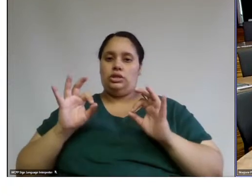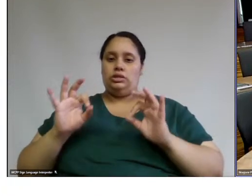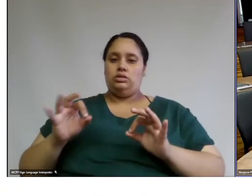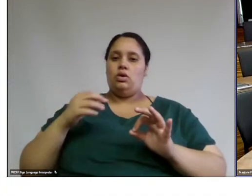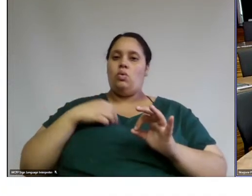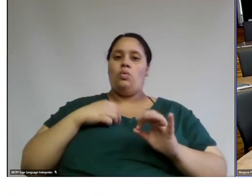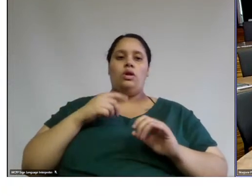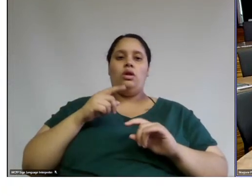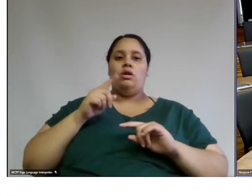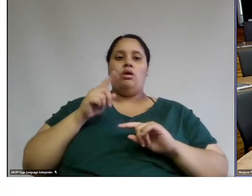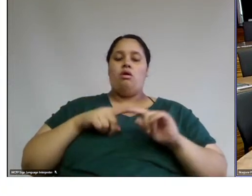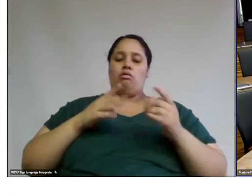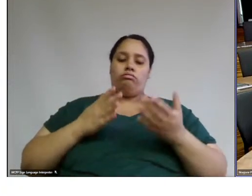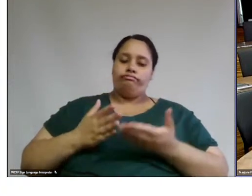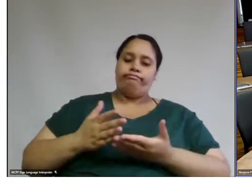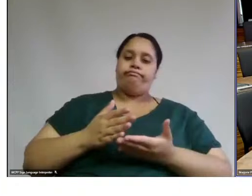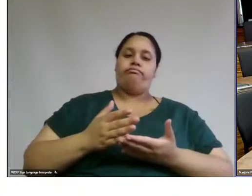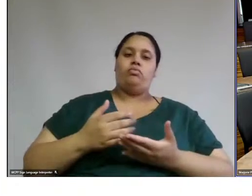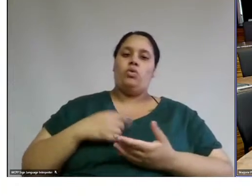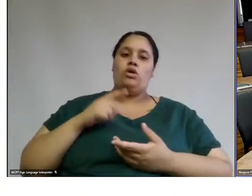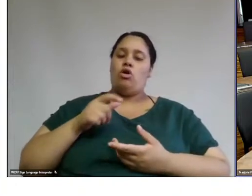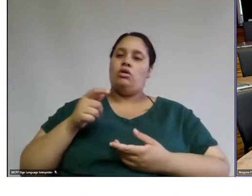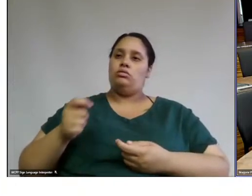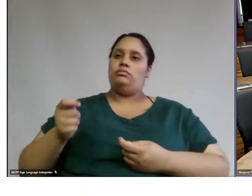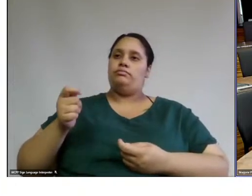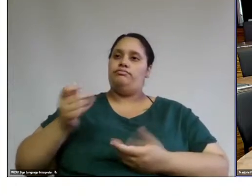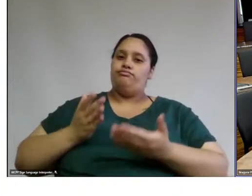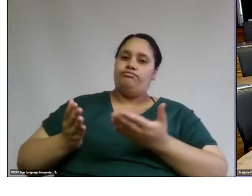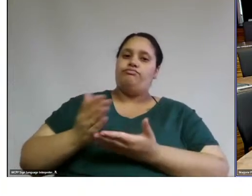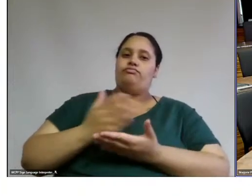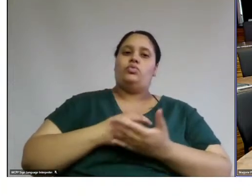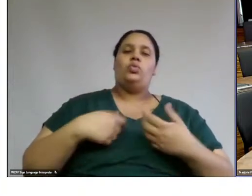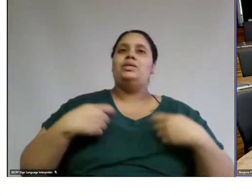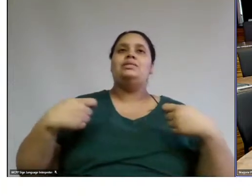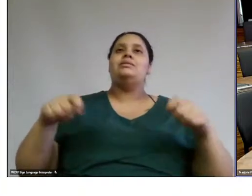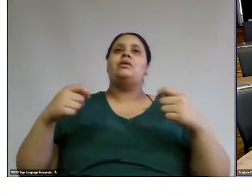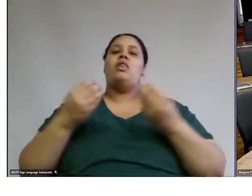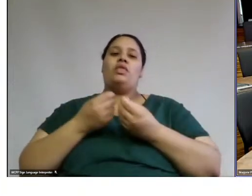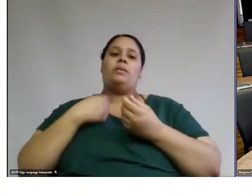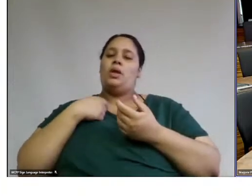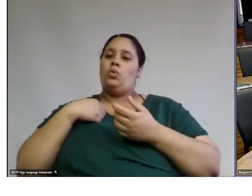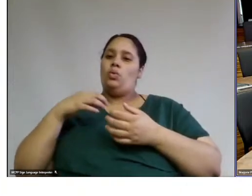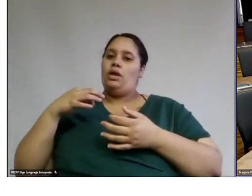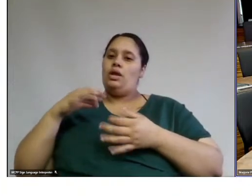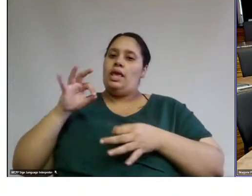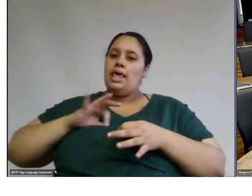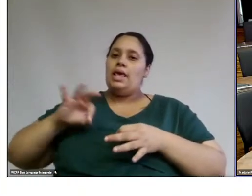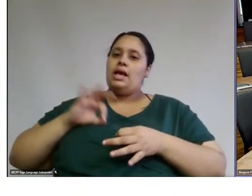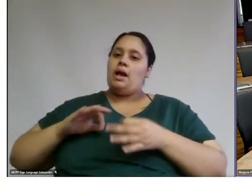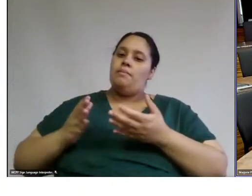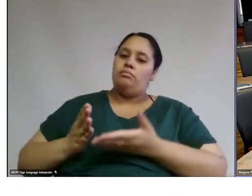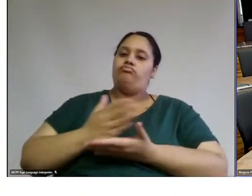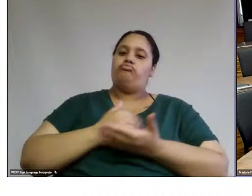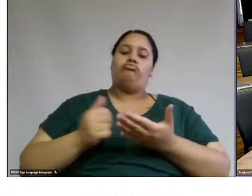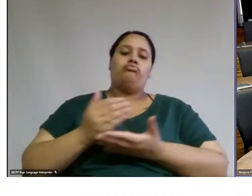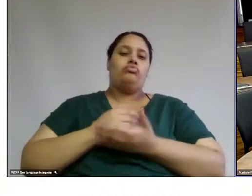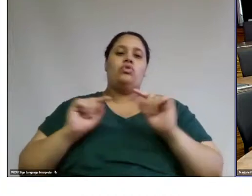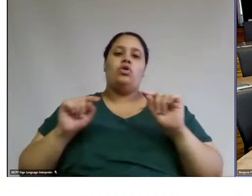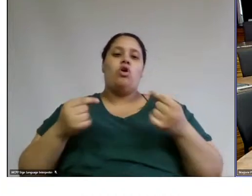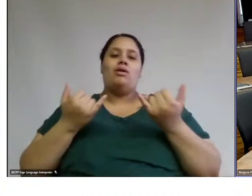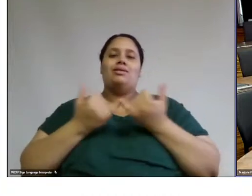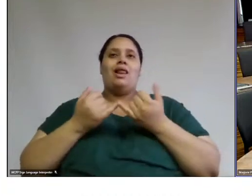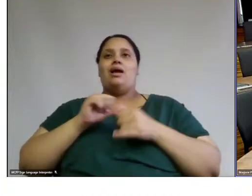revenue generating organization. You know, we don't sell things, so we can't generate revenue like, say, any